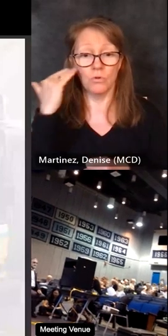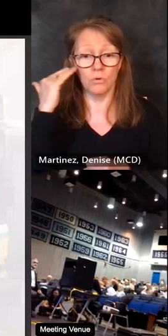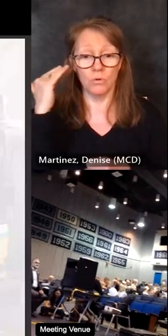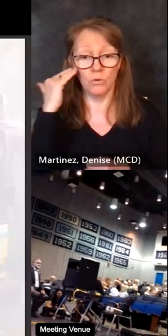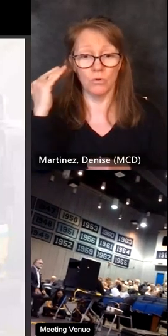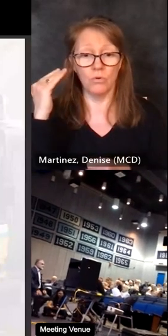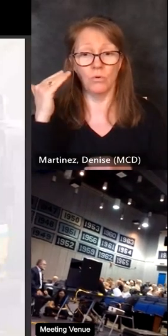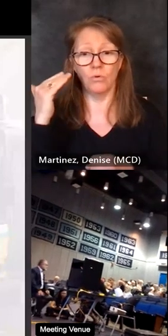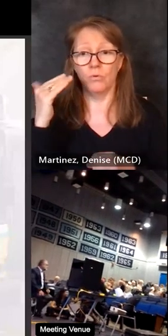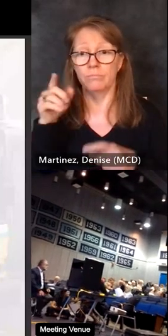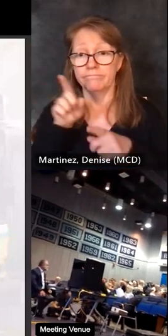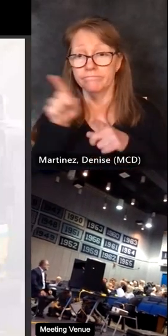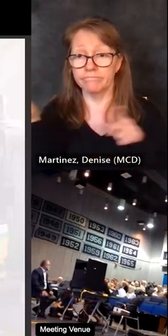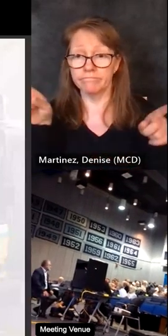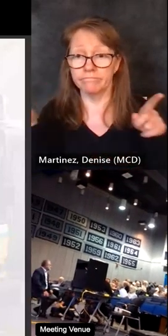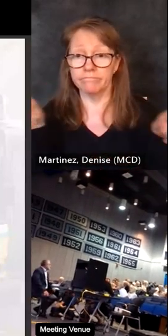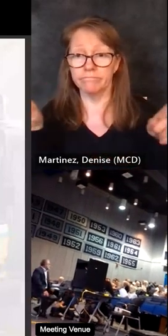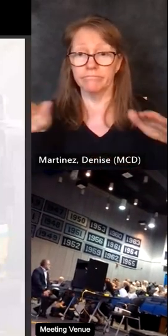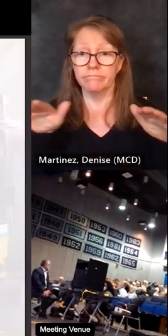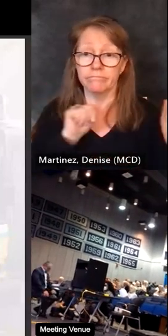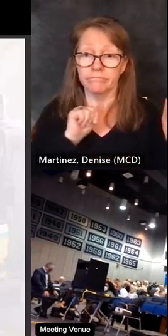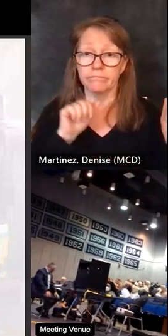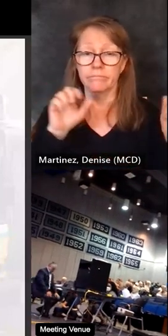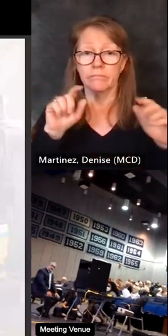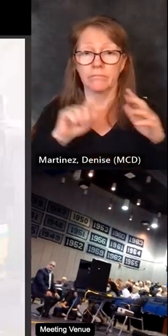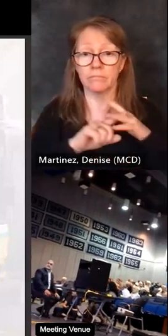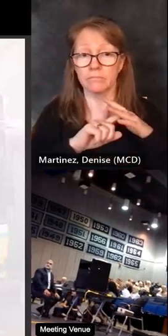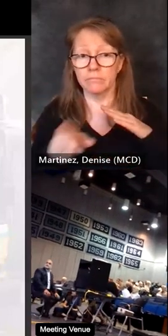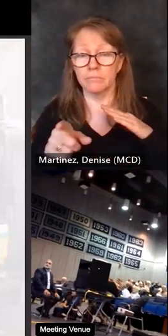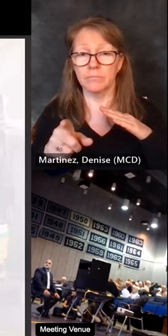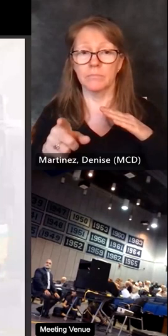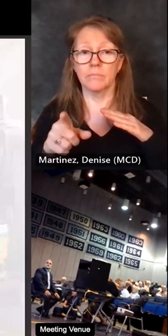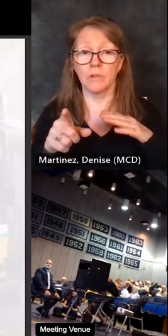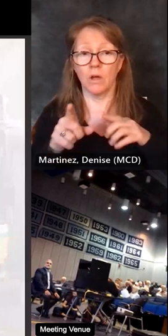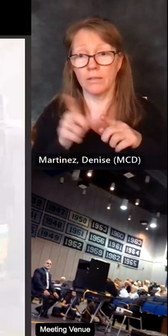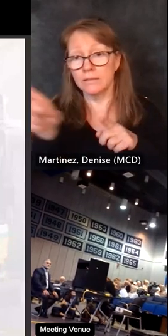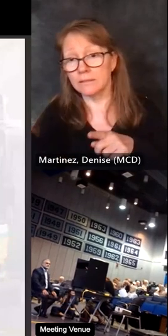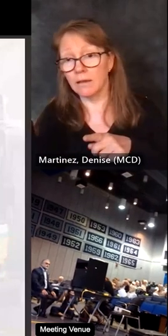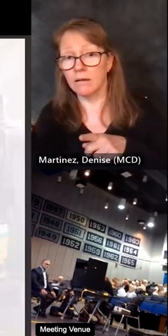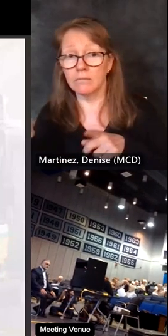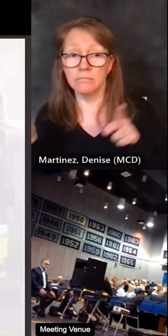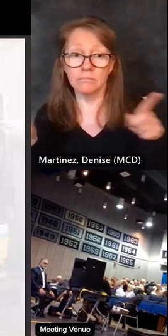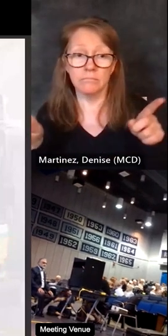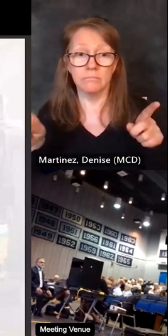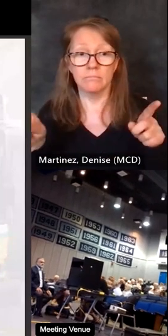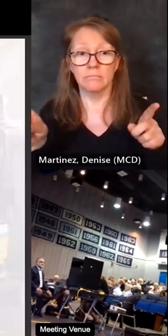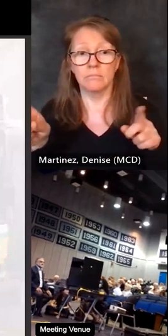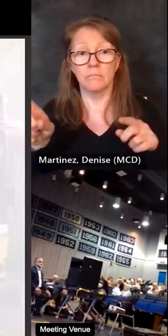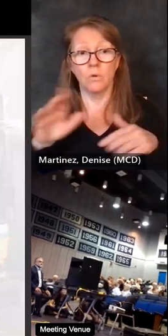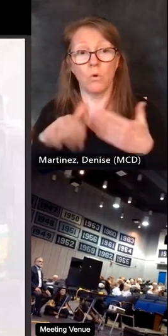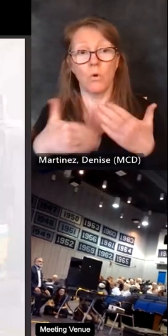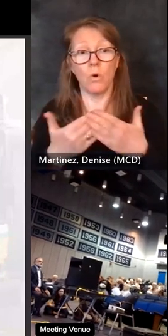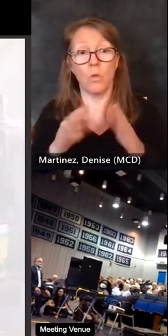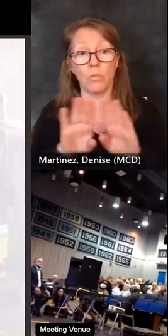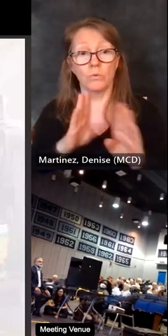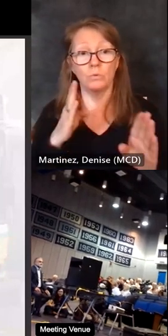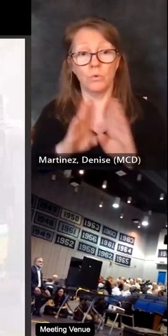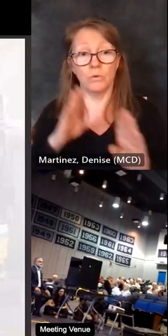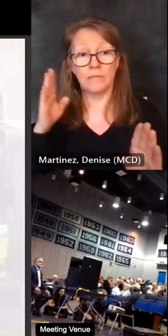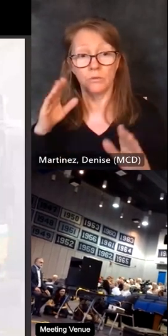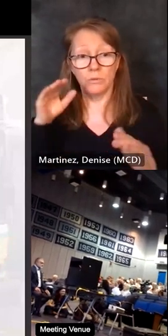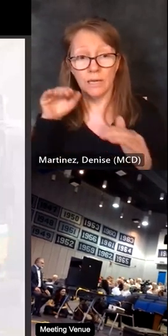are. They're on the side of the room, and also just you can exit in the case of an emergency out the doors that you all came in. There